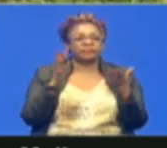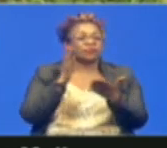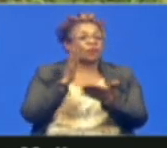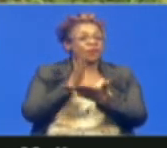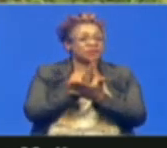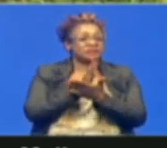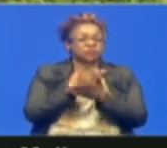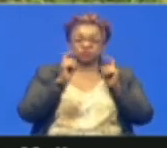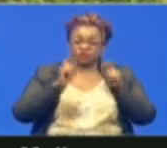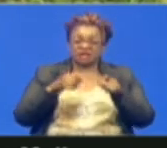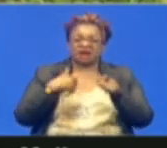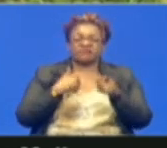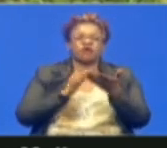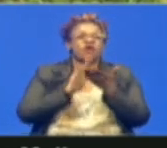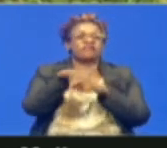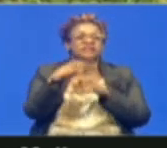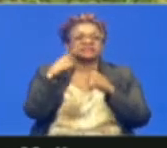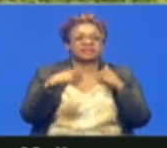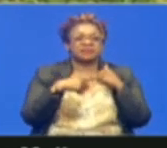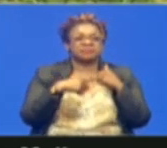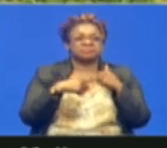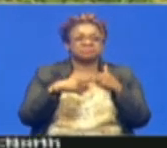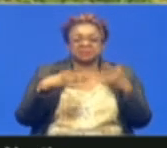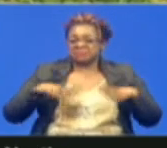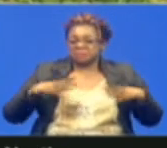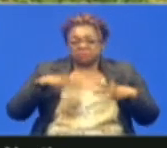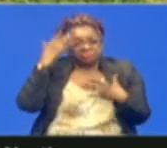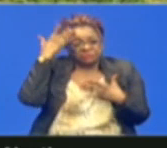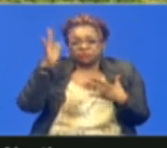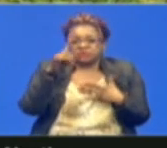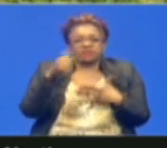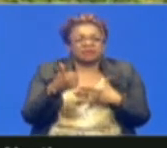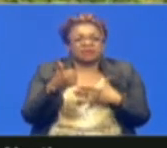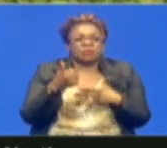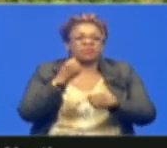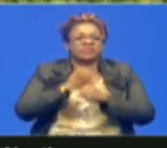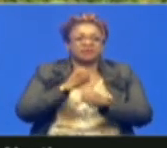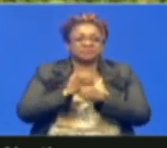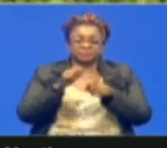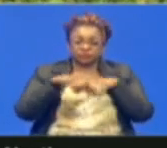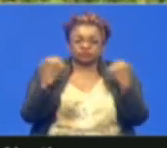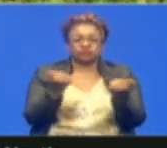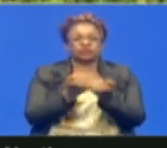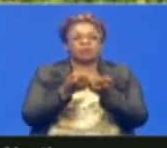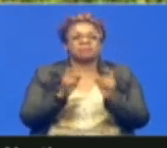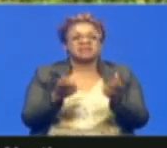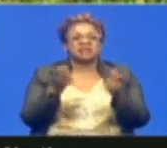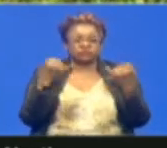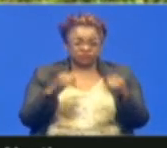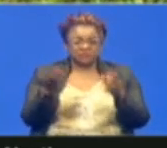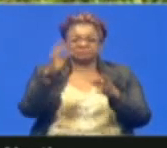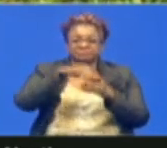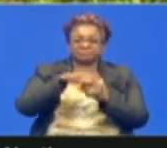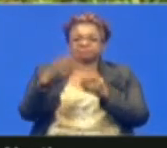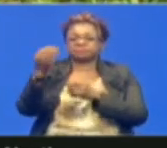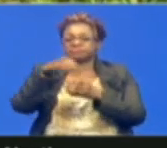over 600. What has happened is people didn't know each other. So we've really done a social media push to try and get new investors. In